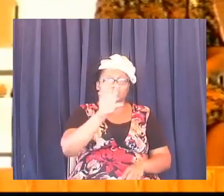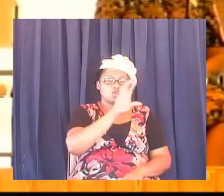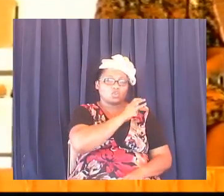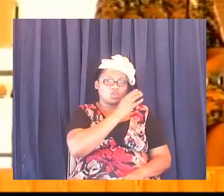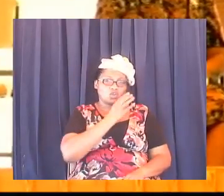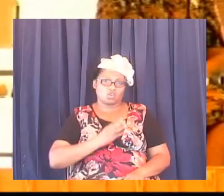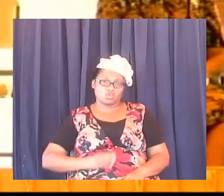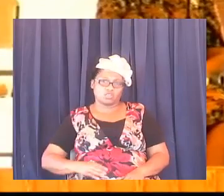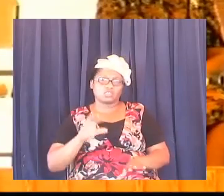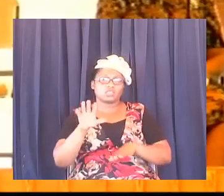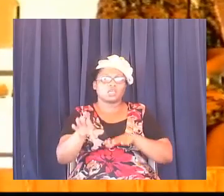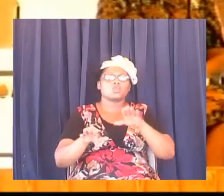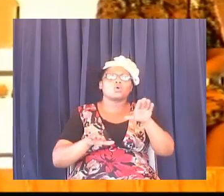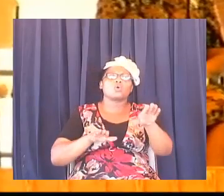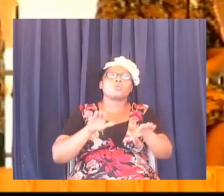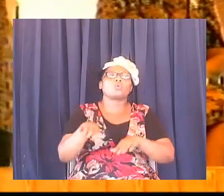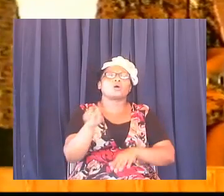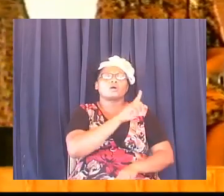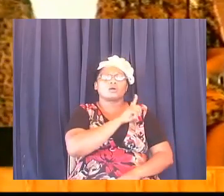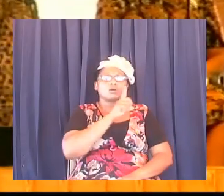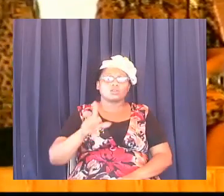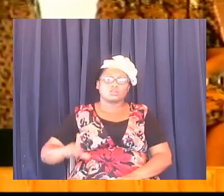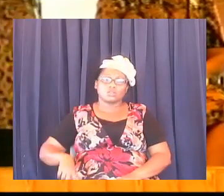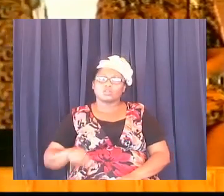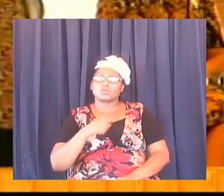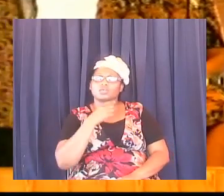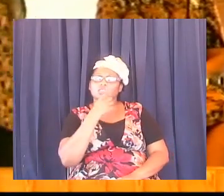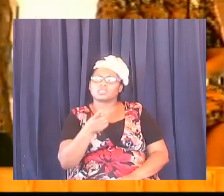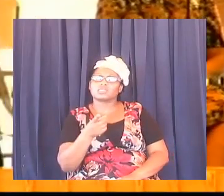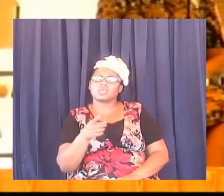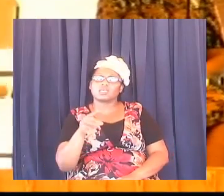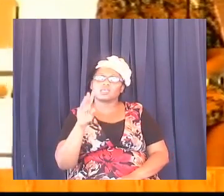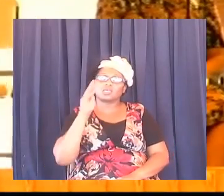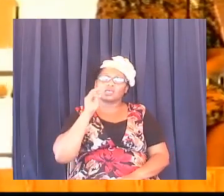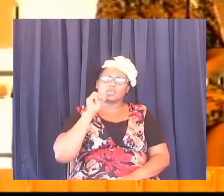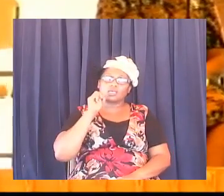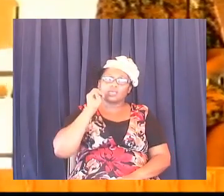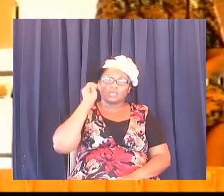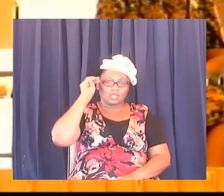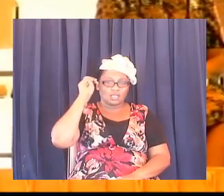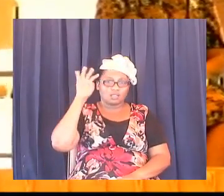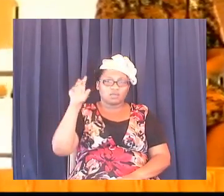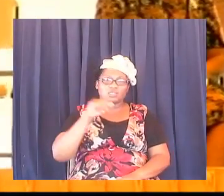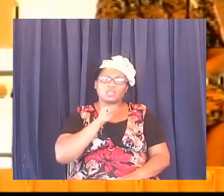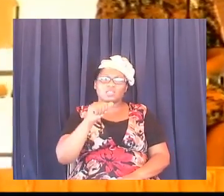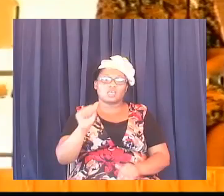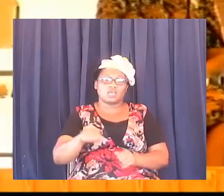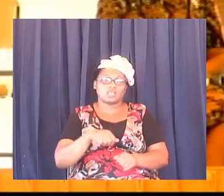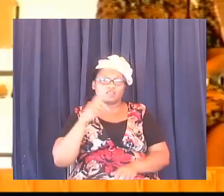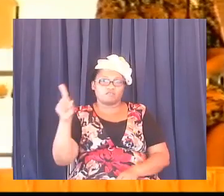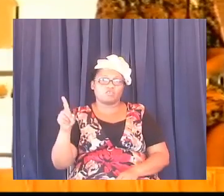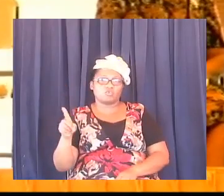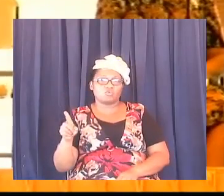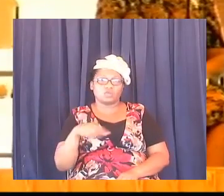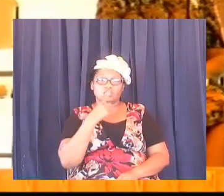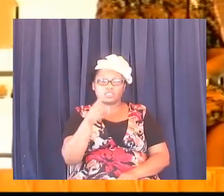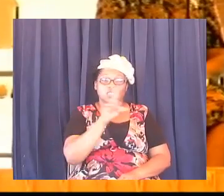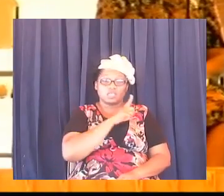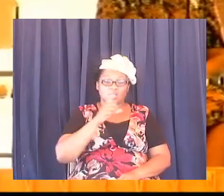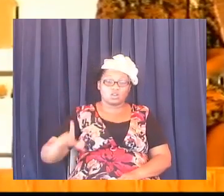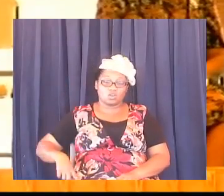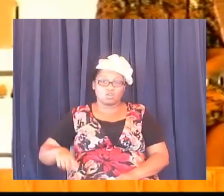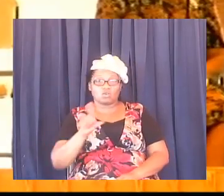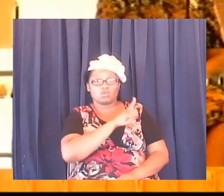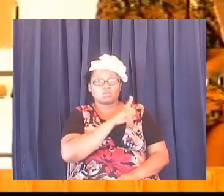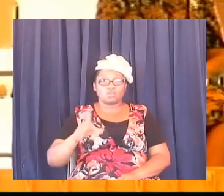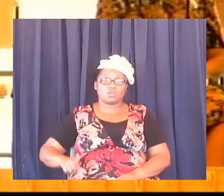Lord declared it in Matthew chapter 7. He said, not everyone that said, Lord, Lord, is going to enter. But he that doeth